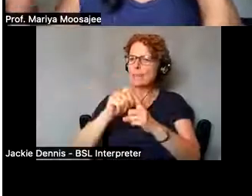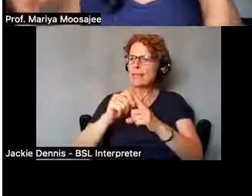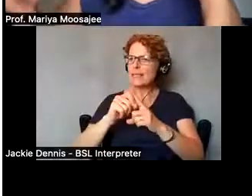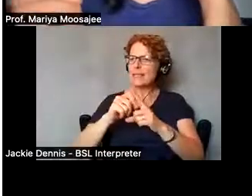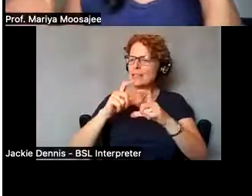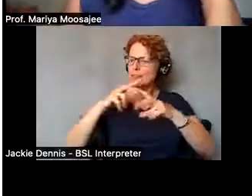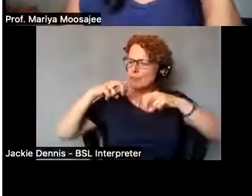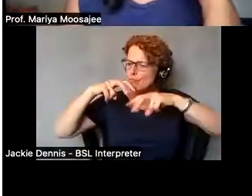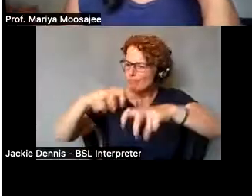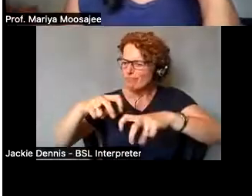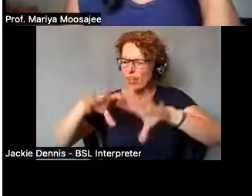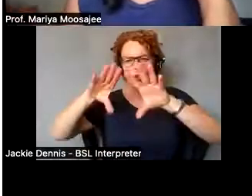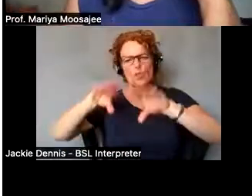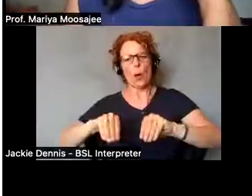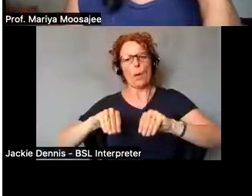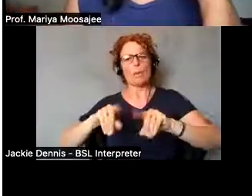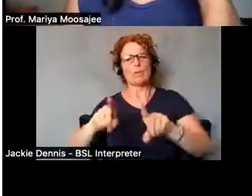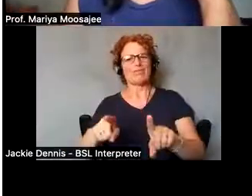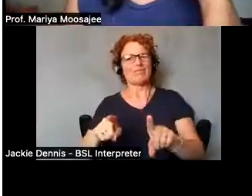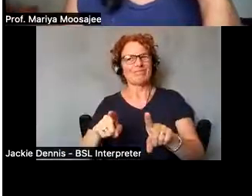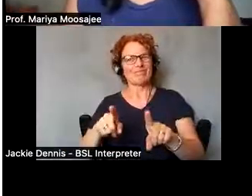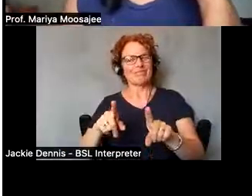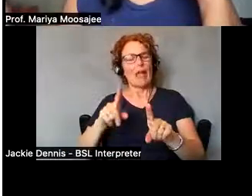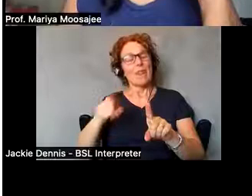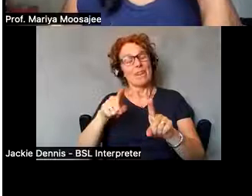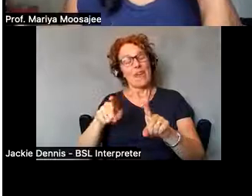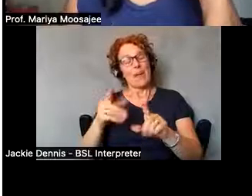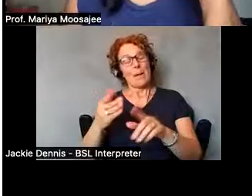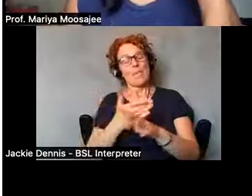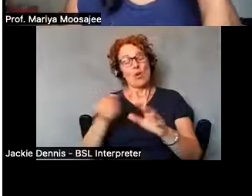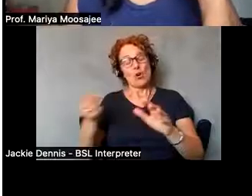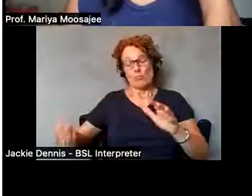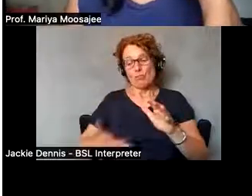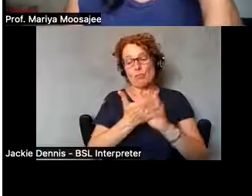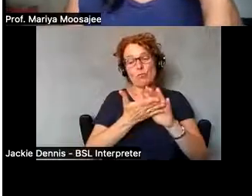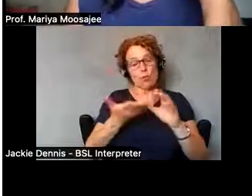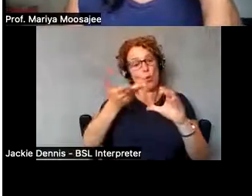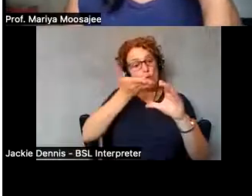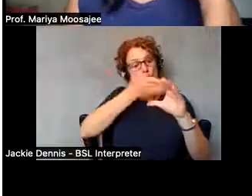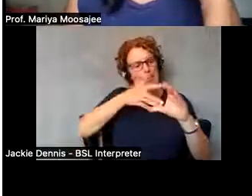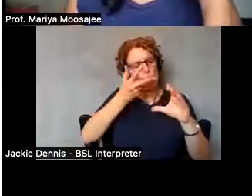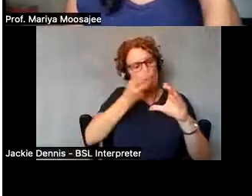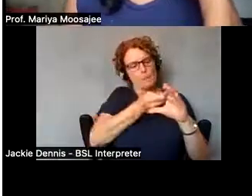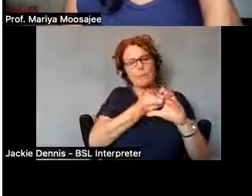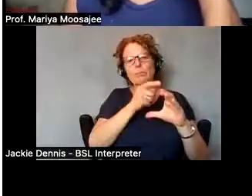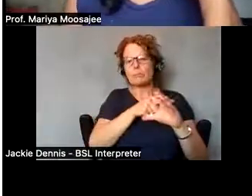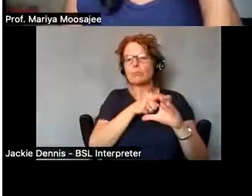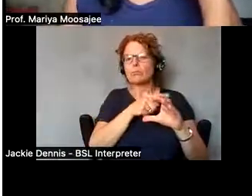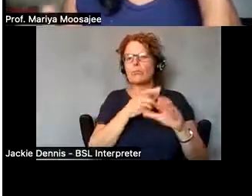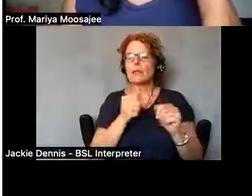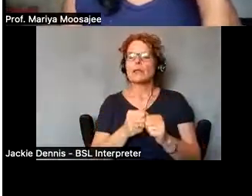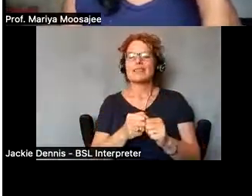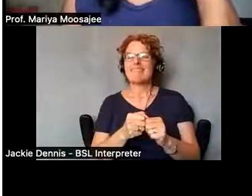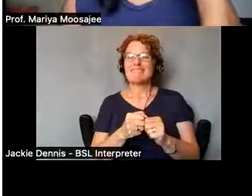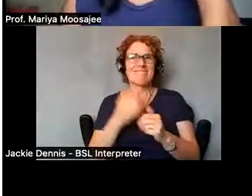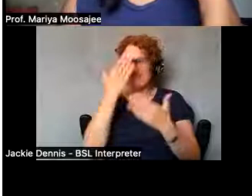They were delivering the cells via a subretinal injection. And so again, we don't really